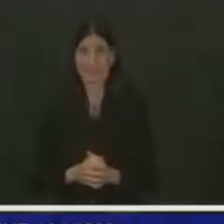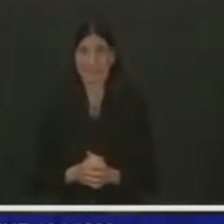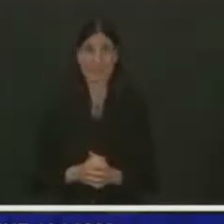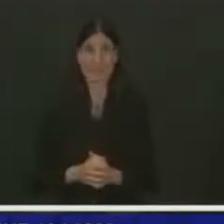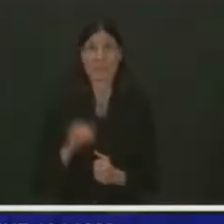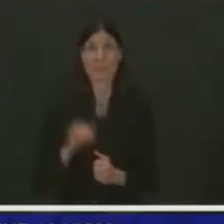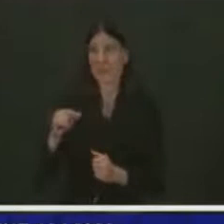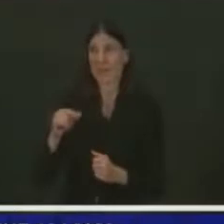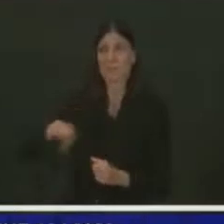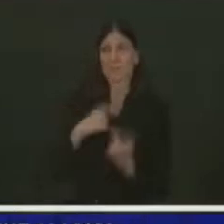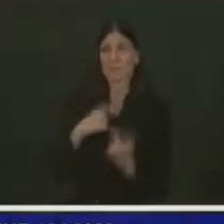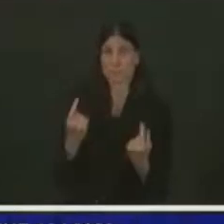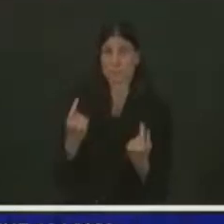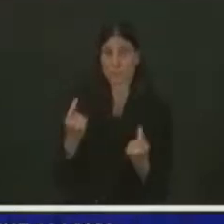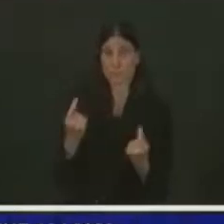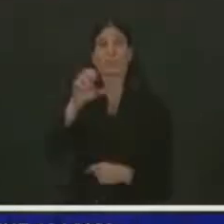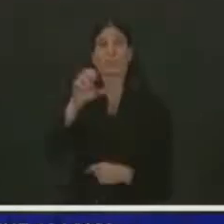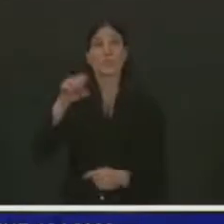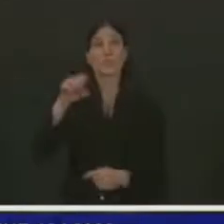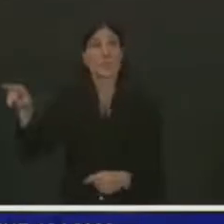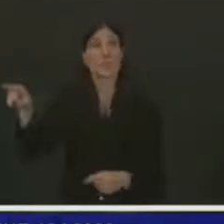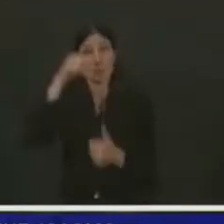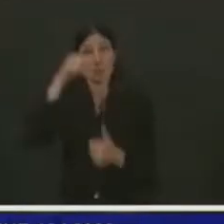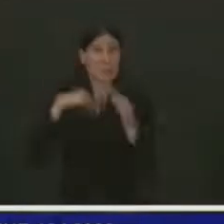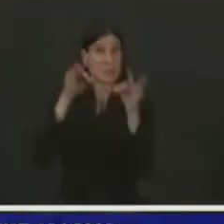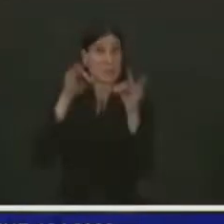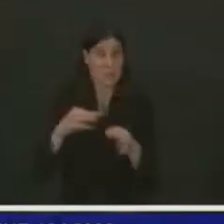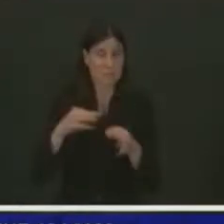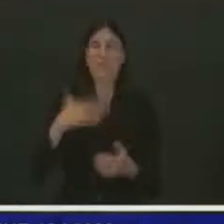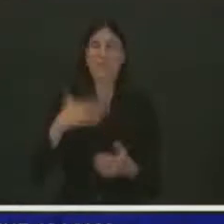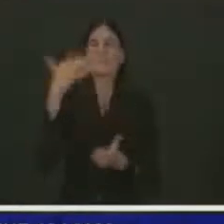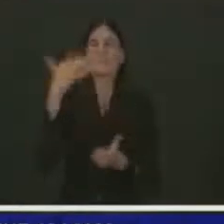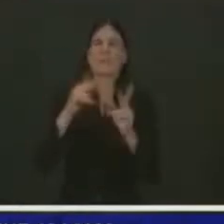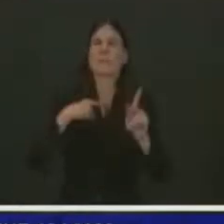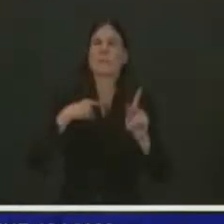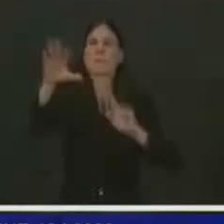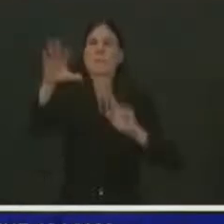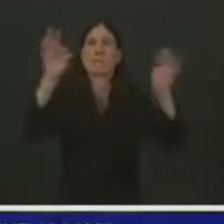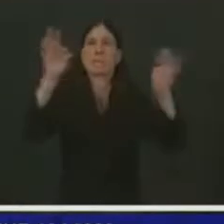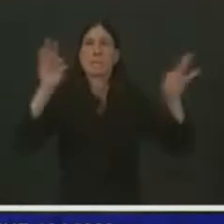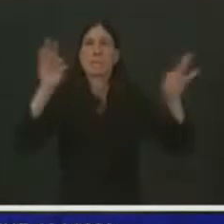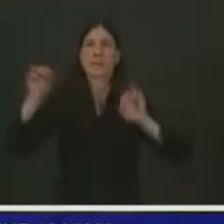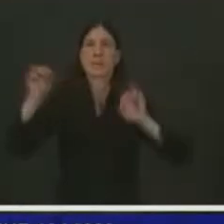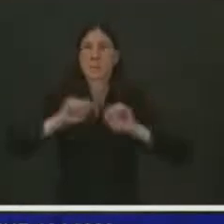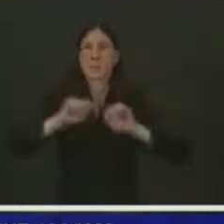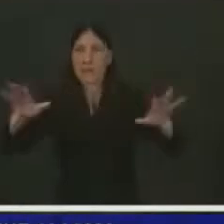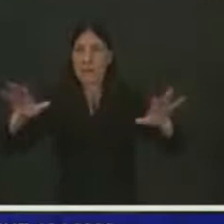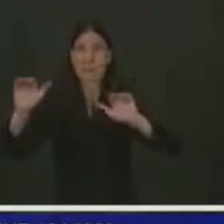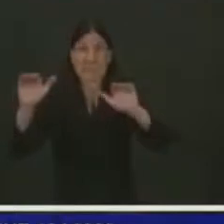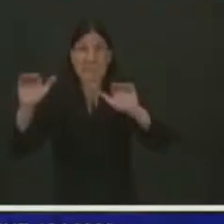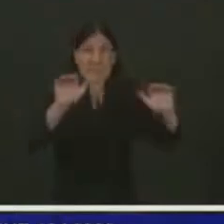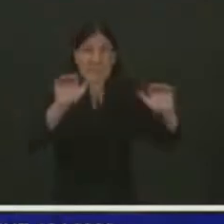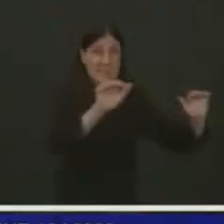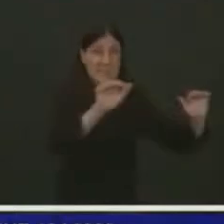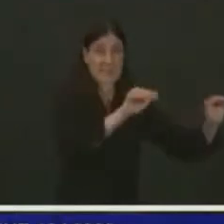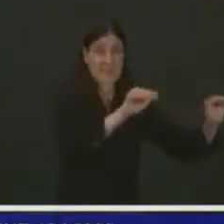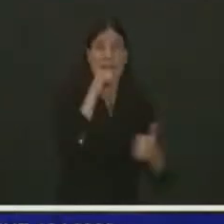voluntary serology testing at one of several Stop and Shop locations throughout the state.